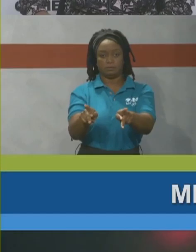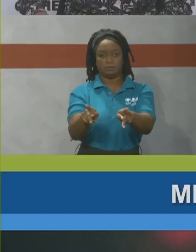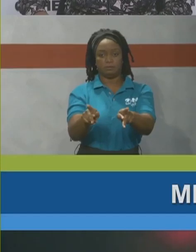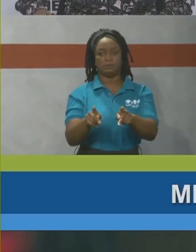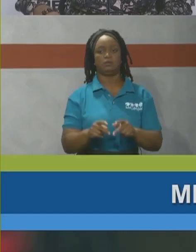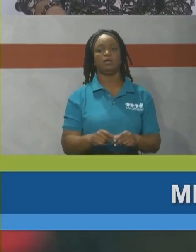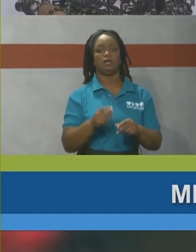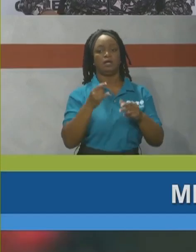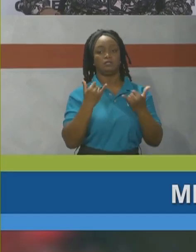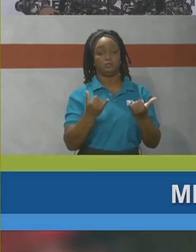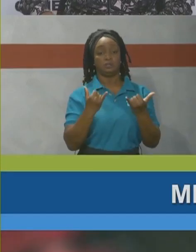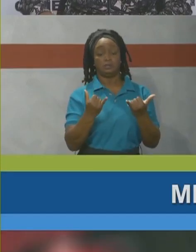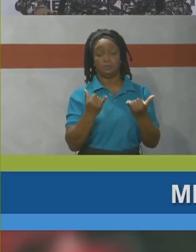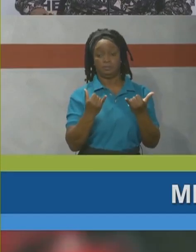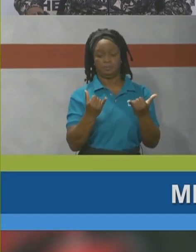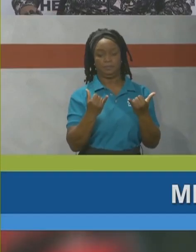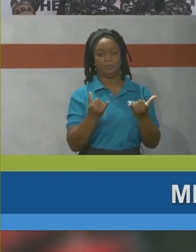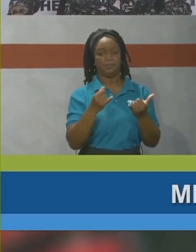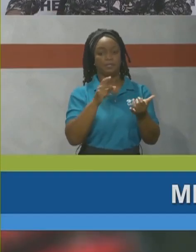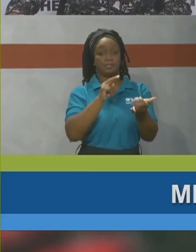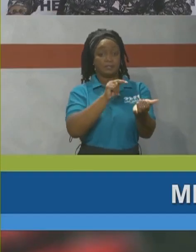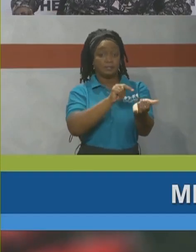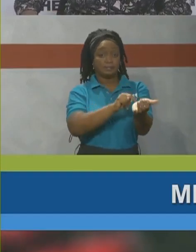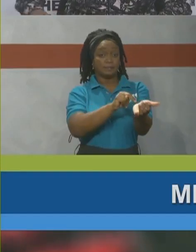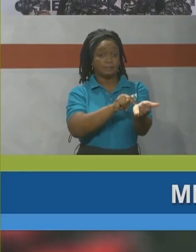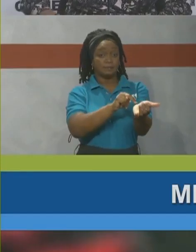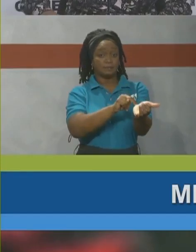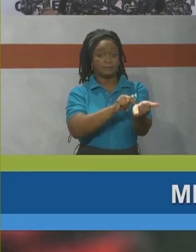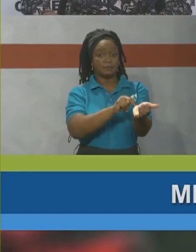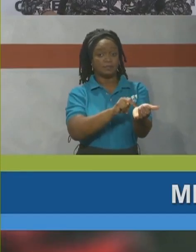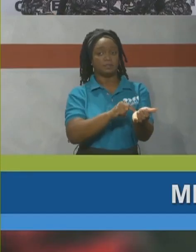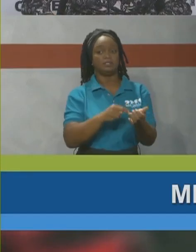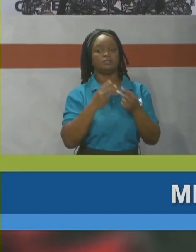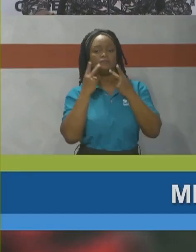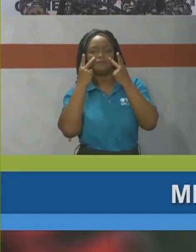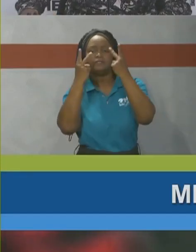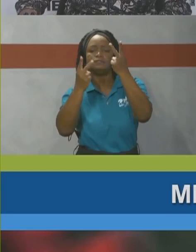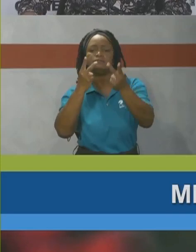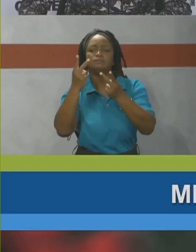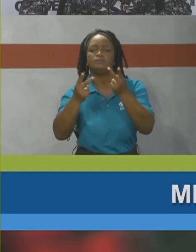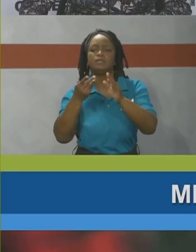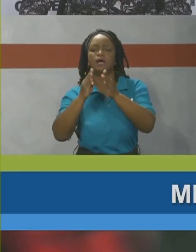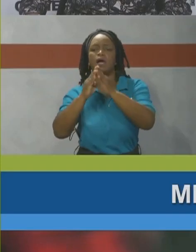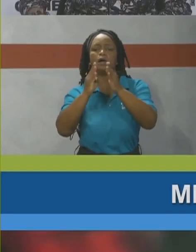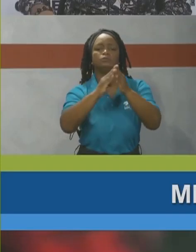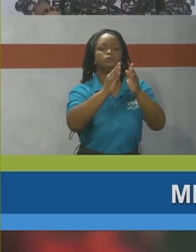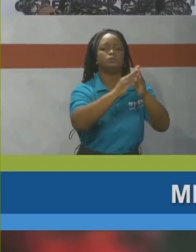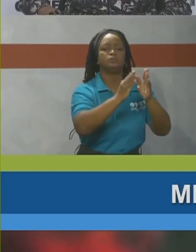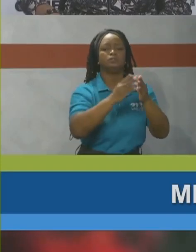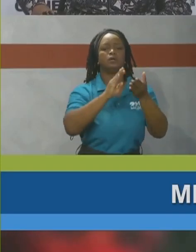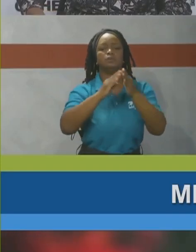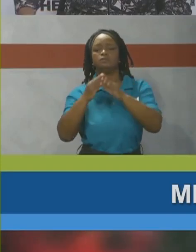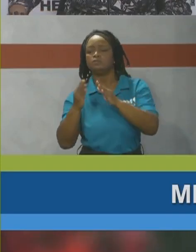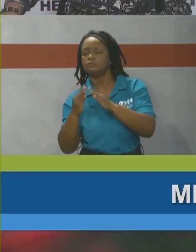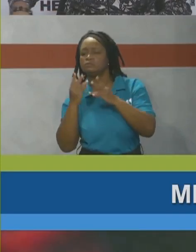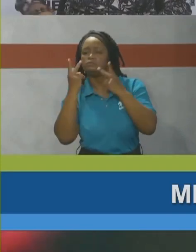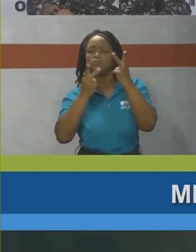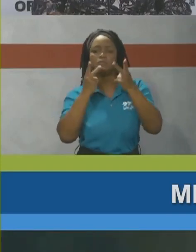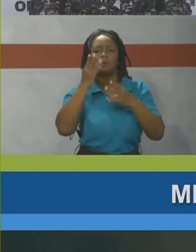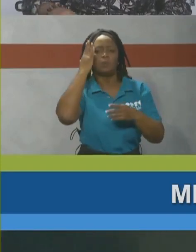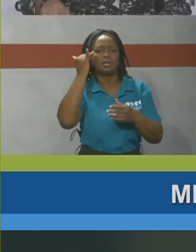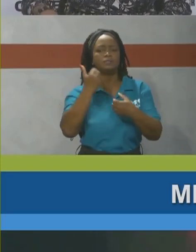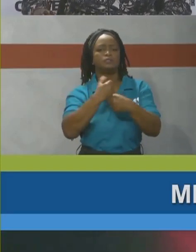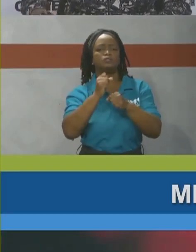some areas the nurses are actually coming out to you if you can't come out to them in your health center, because we want to make sure there's a